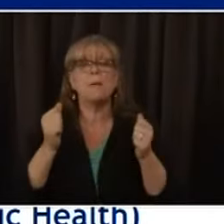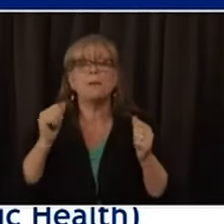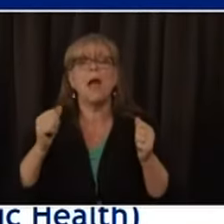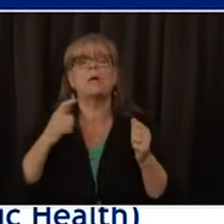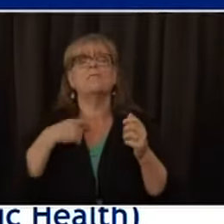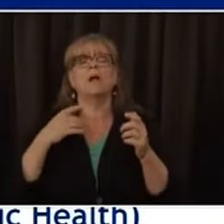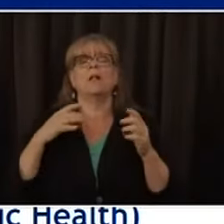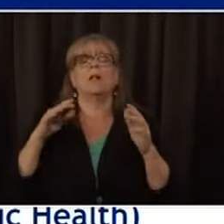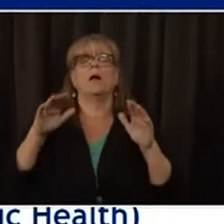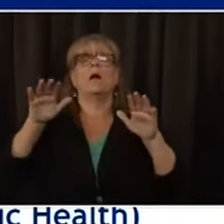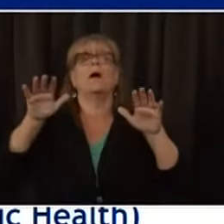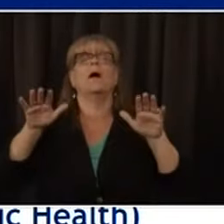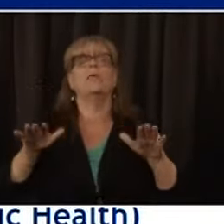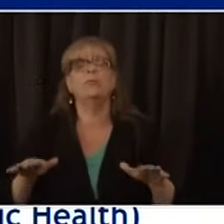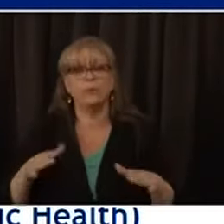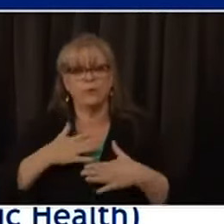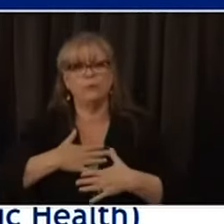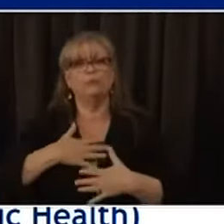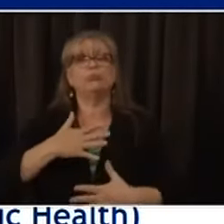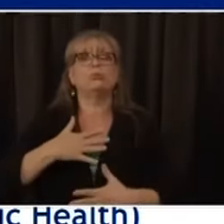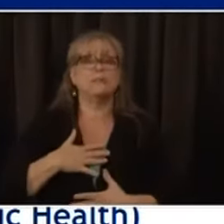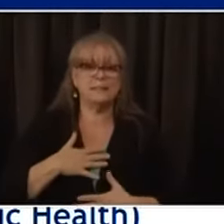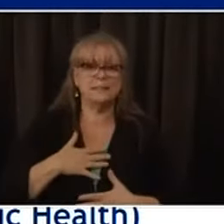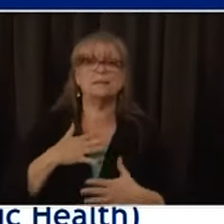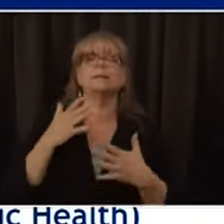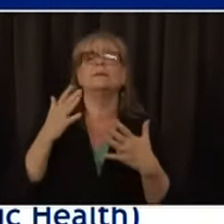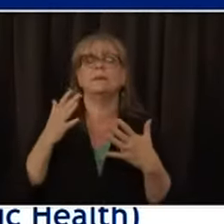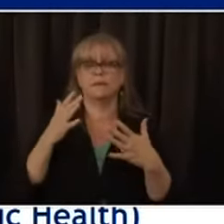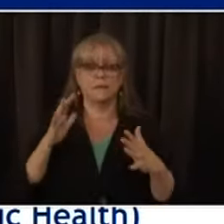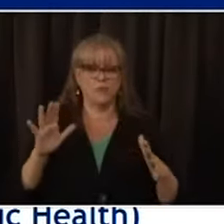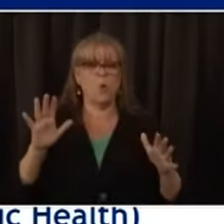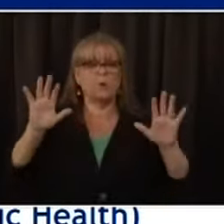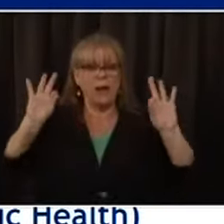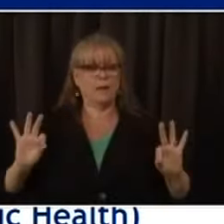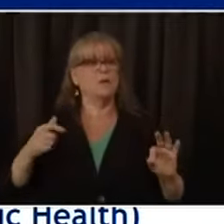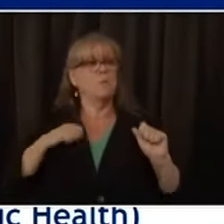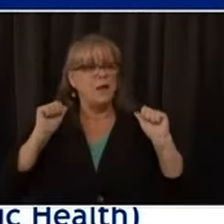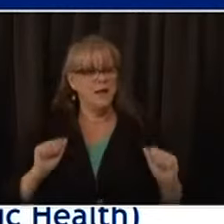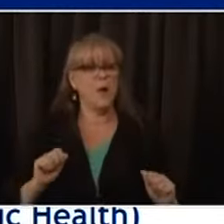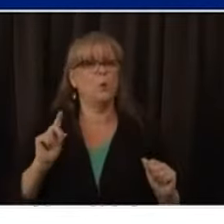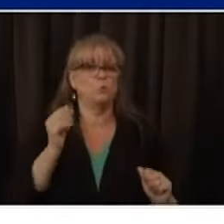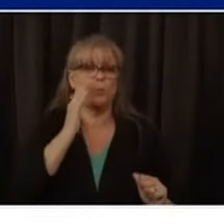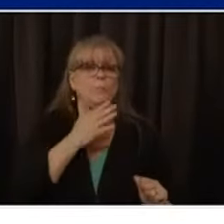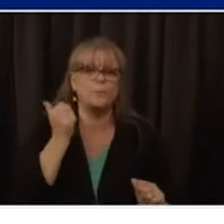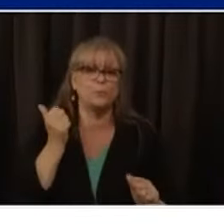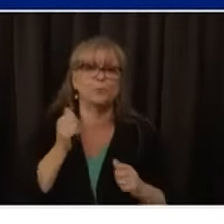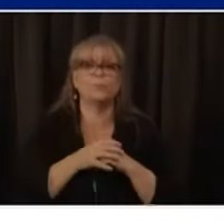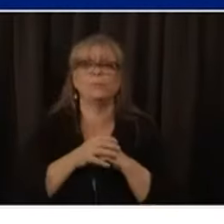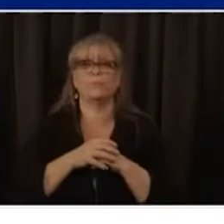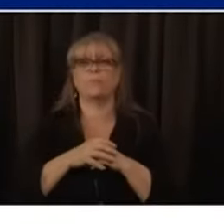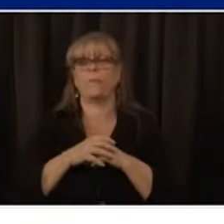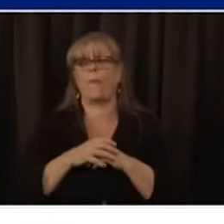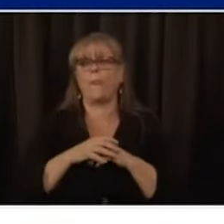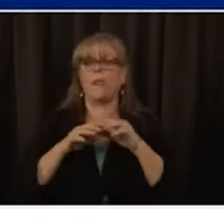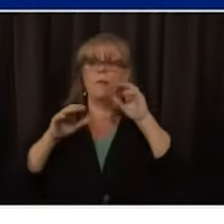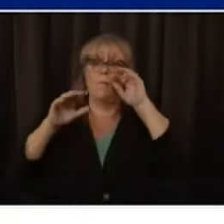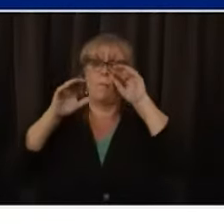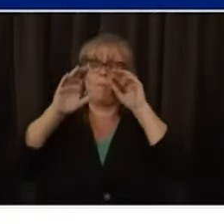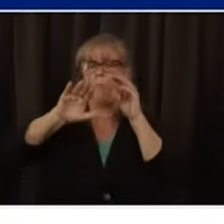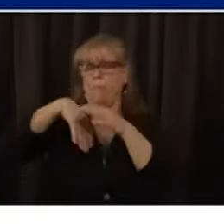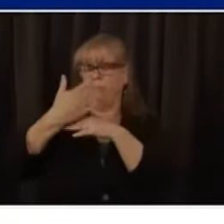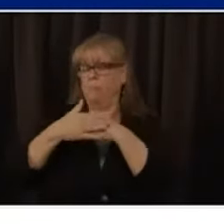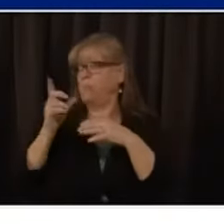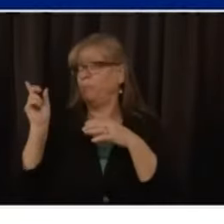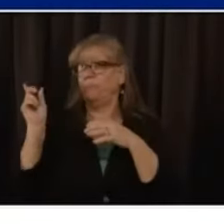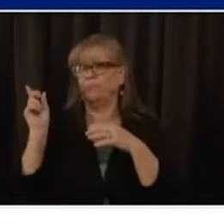so critical in controlling the state's epidemic. Next, I want to talk about the evolution of the